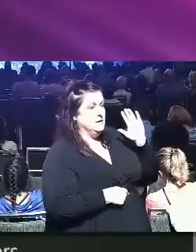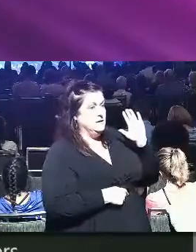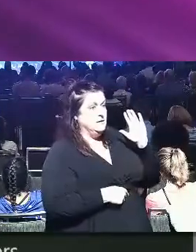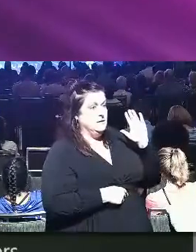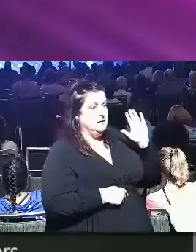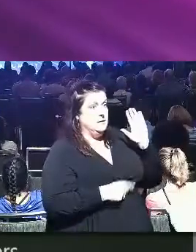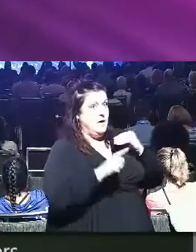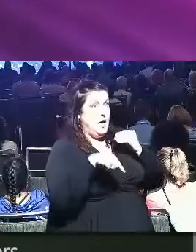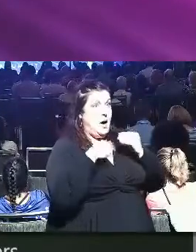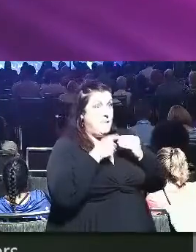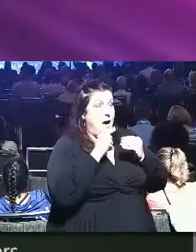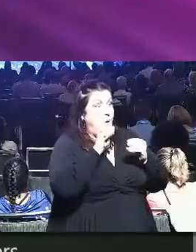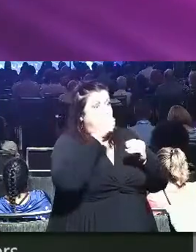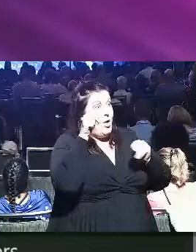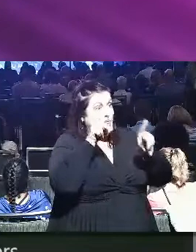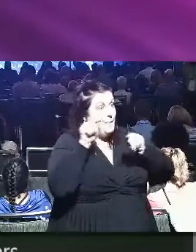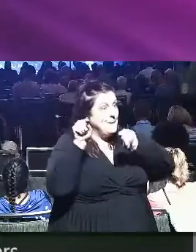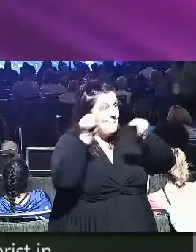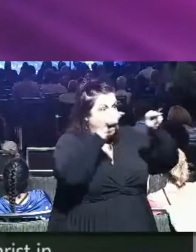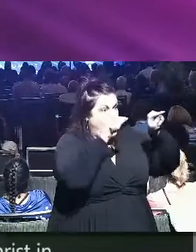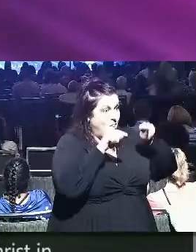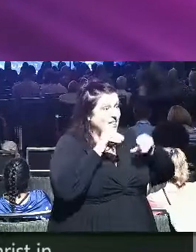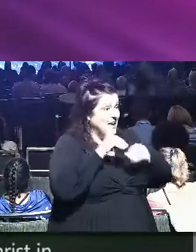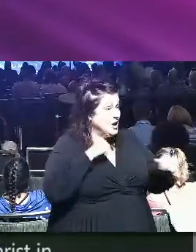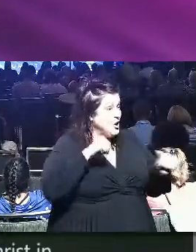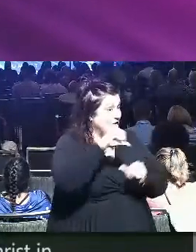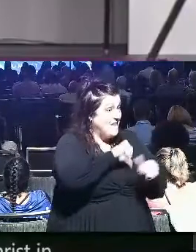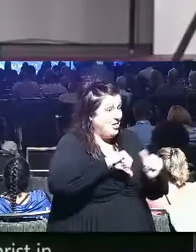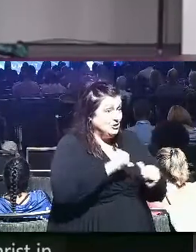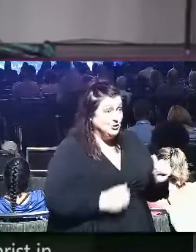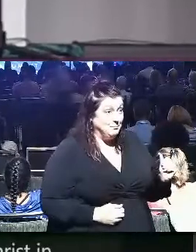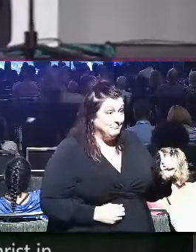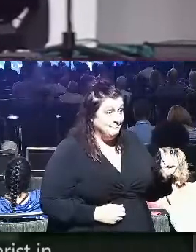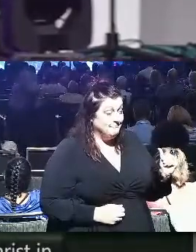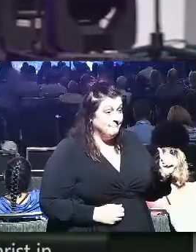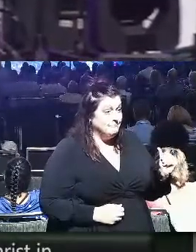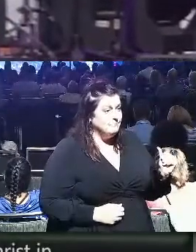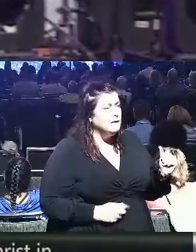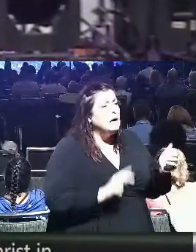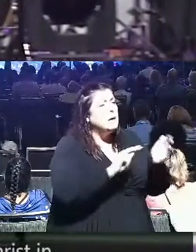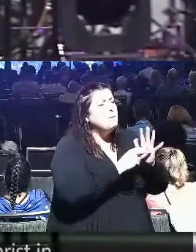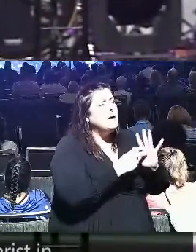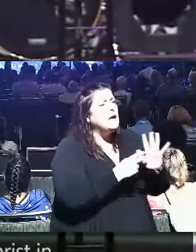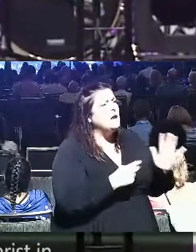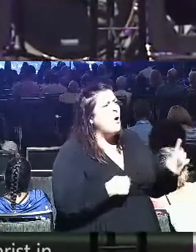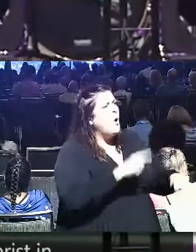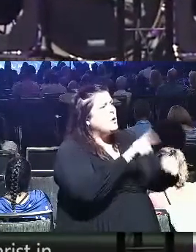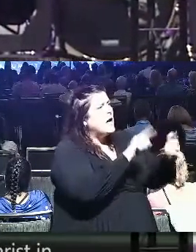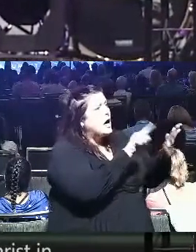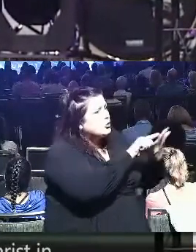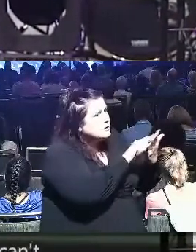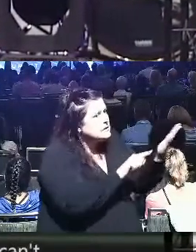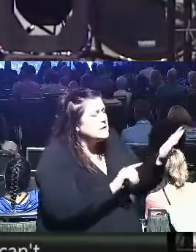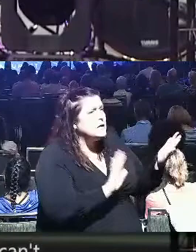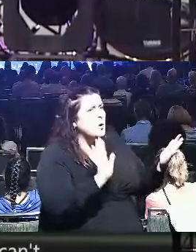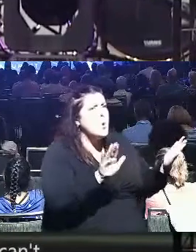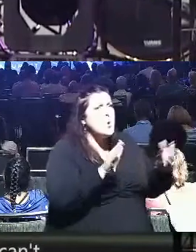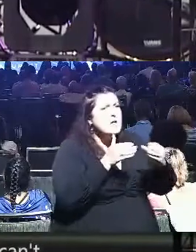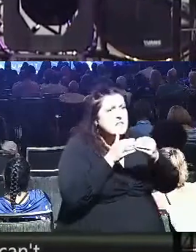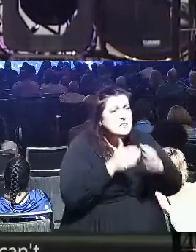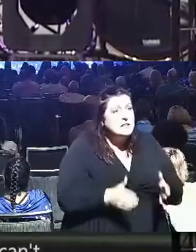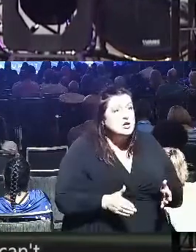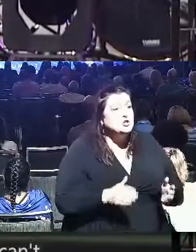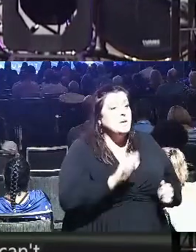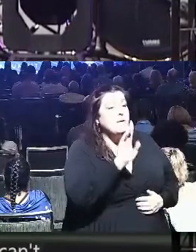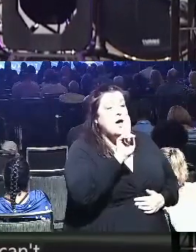of Christ in our fellowship. And it doesn't mean we can't critique, we can't say things, we can't go to leadership and say the ushering stinks